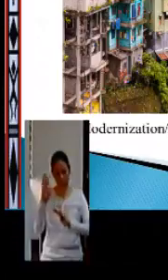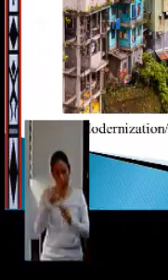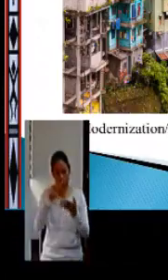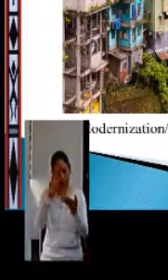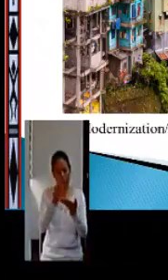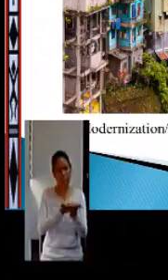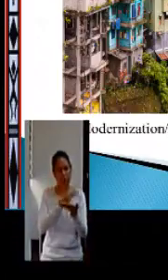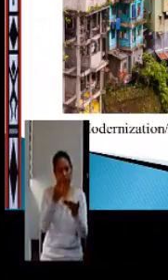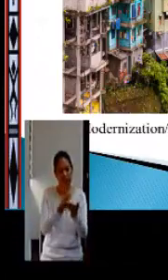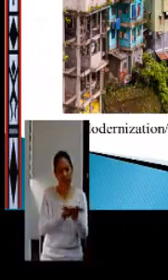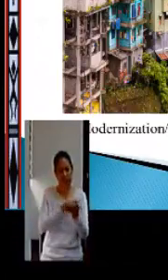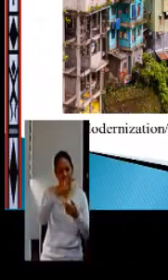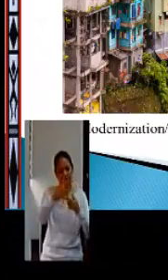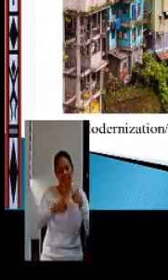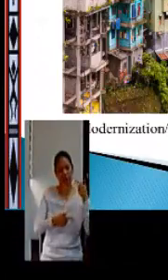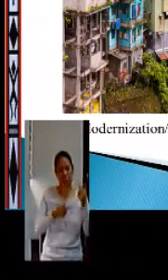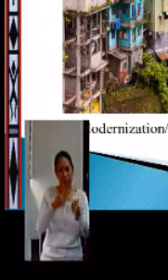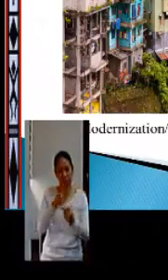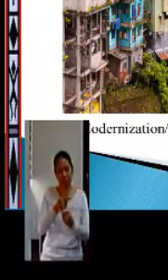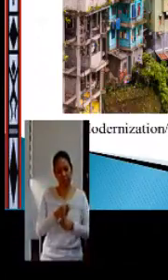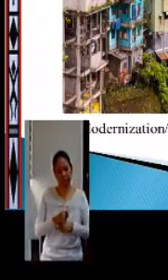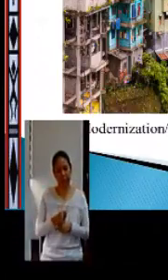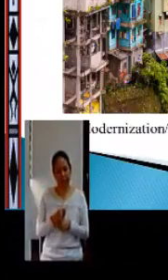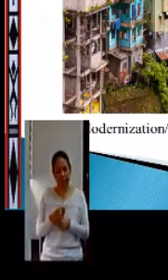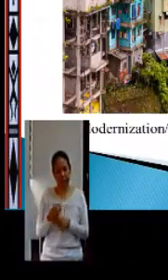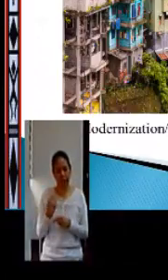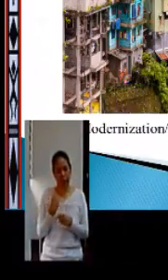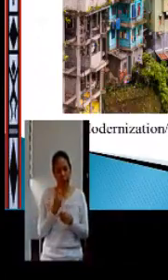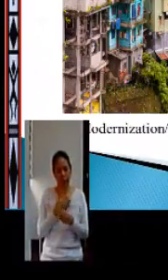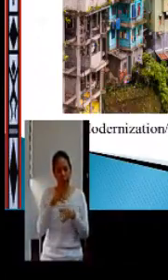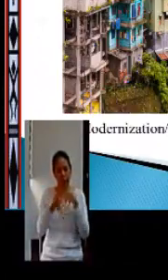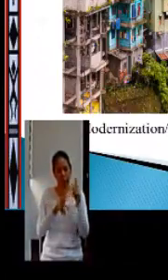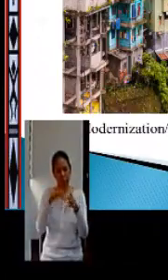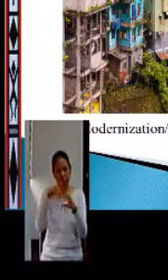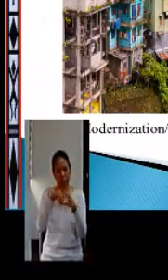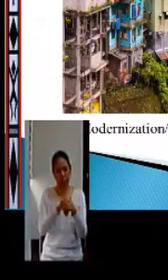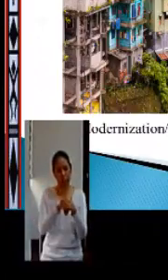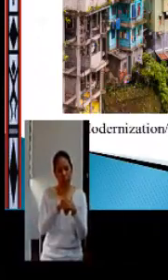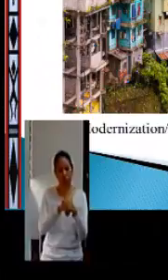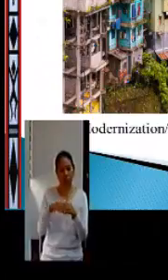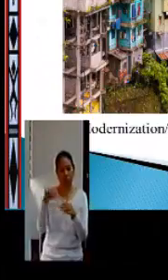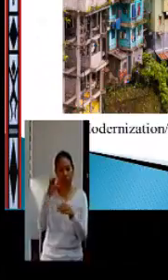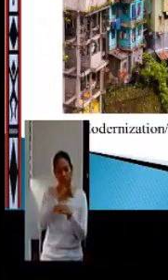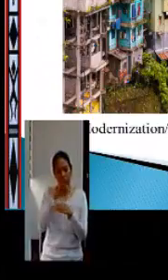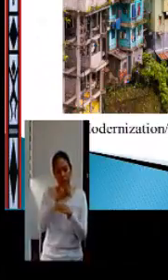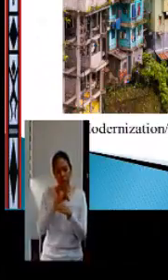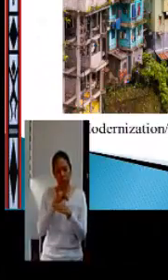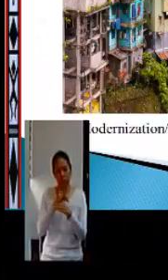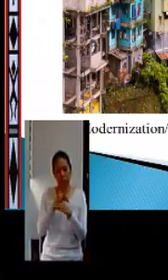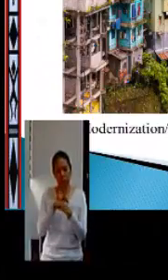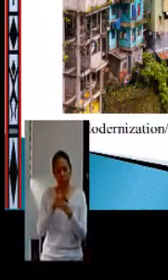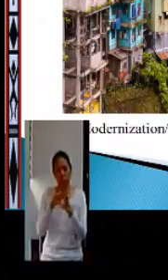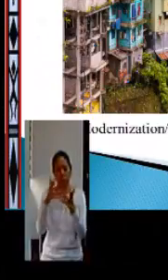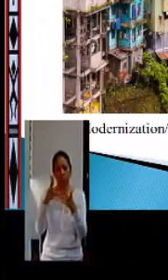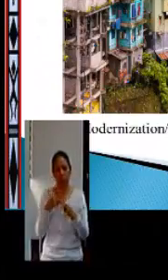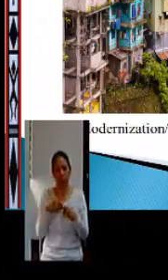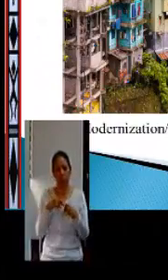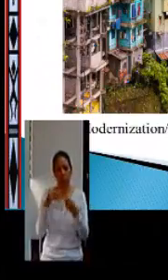at globalization. As our people in Ifugao assimilate modern ways of life, they improve their